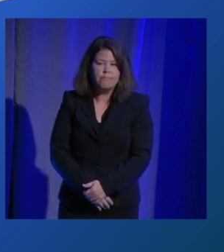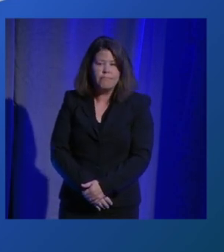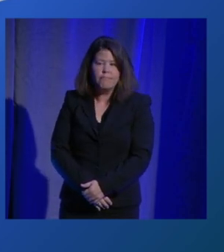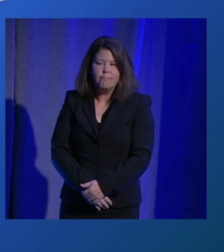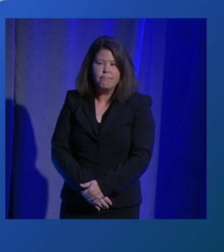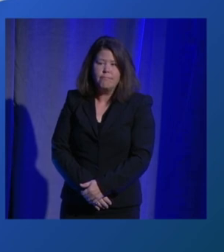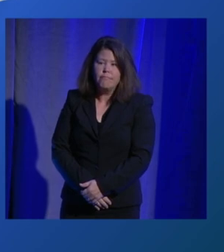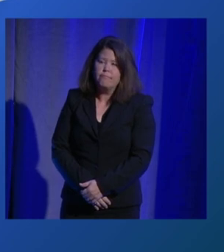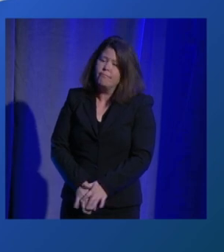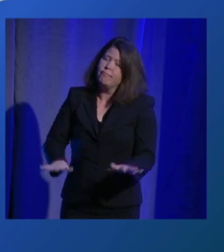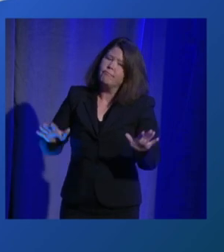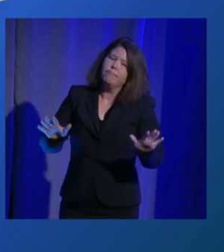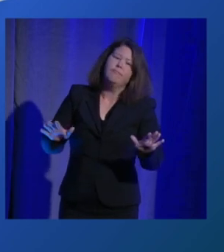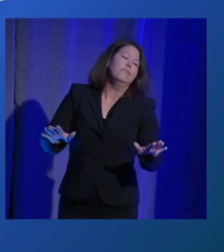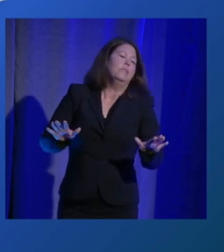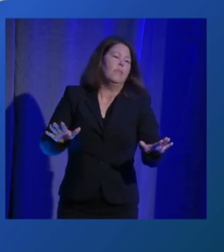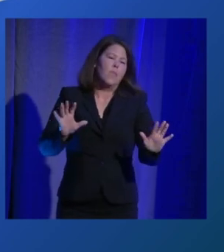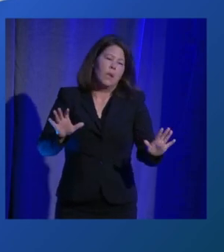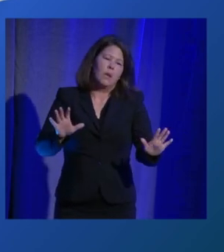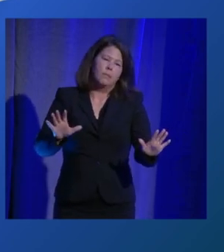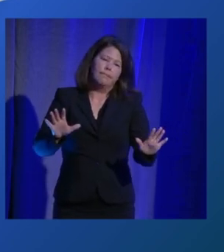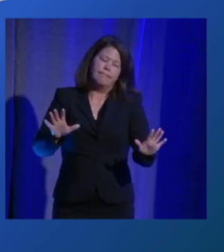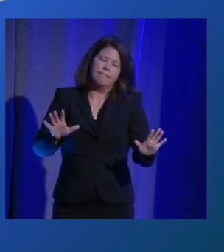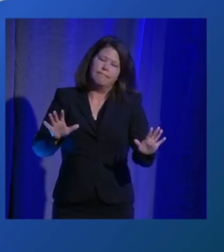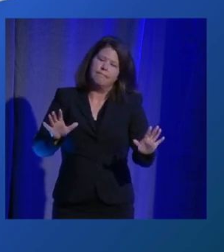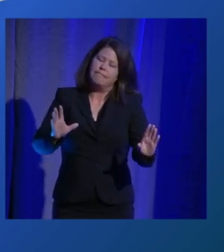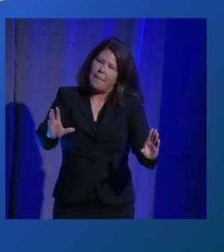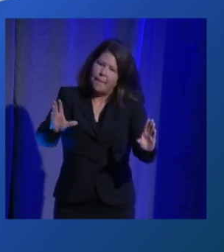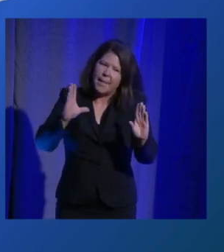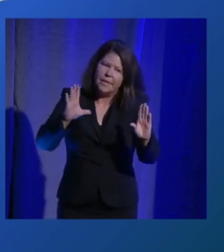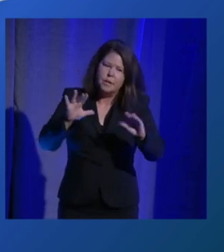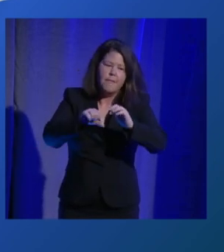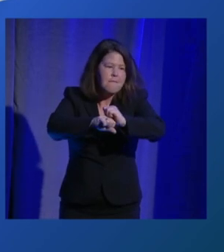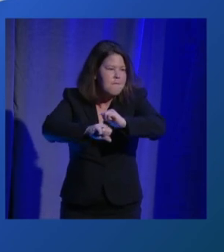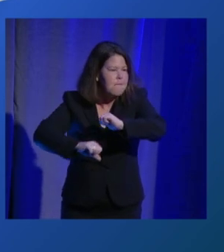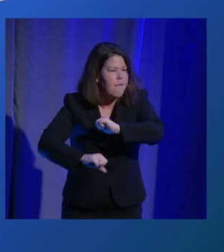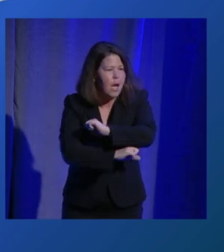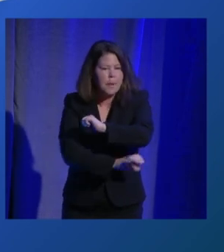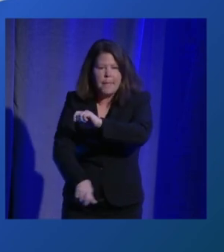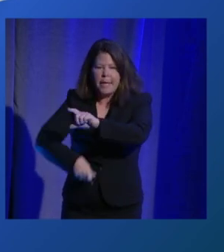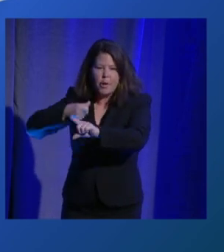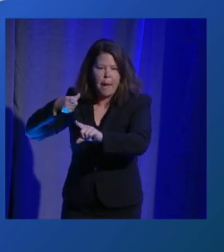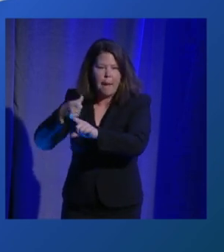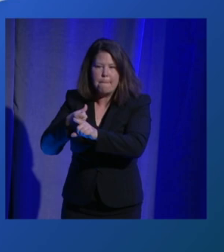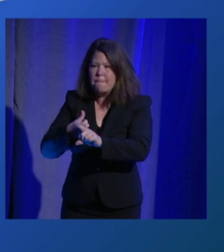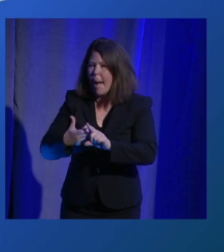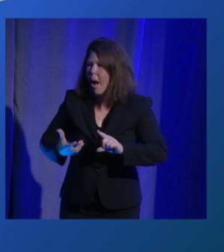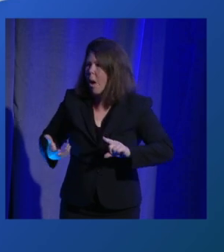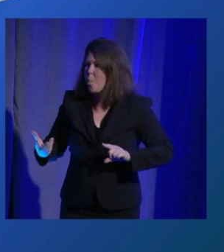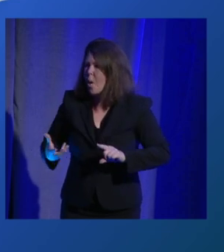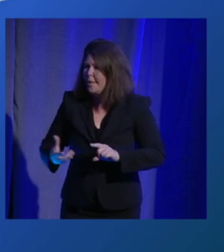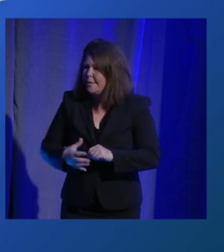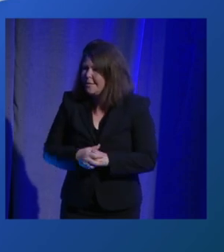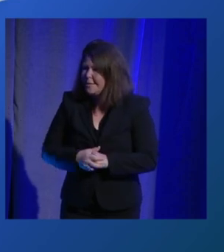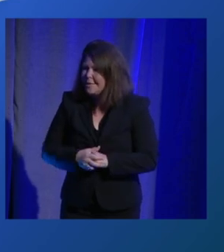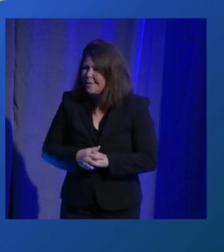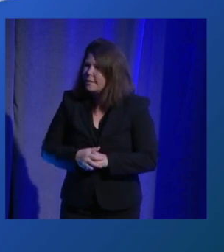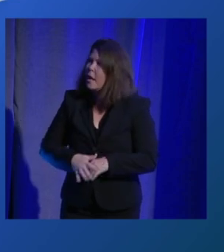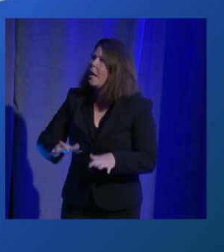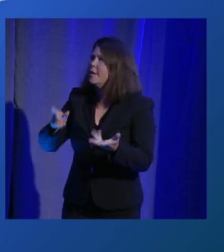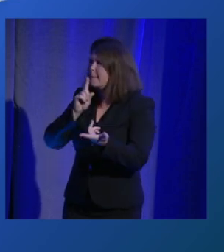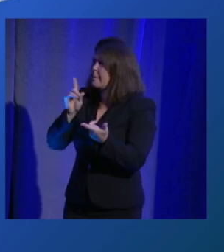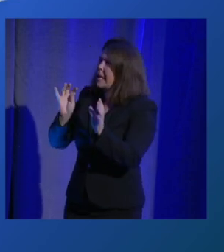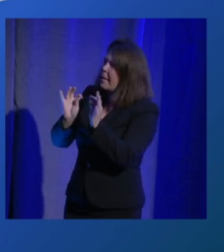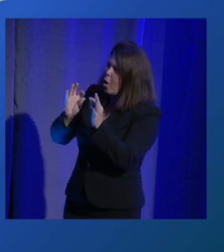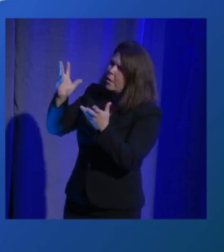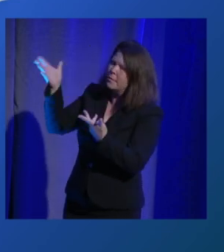L here's the fundamental impact that we're going to have and see this takes place yes this this is really important you should all copy it should all write it